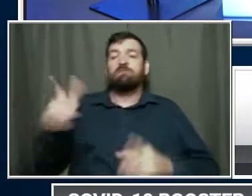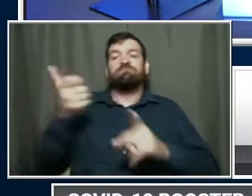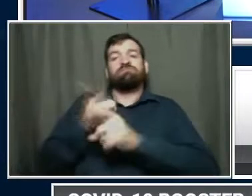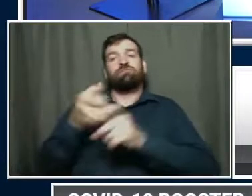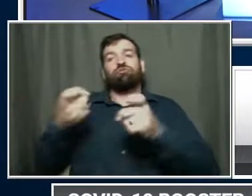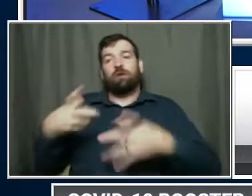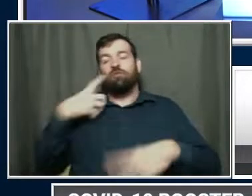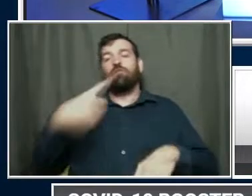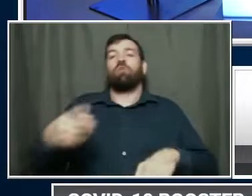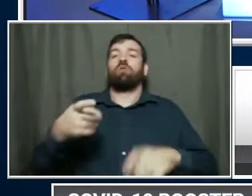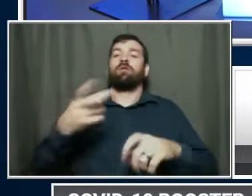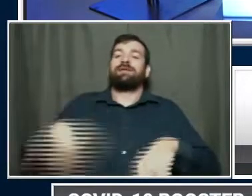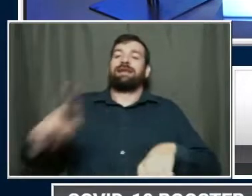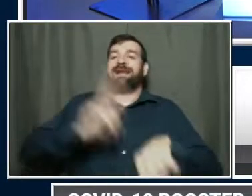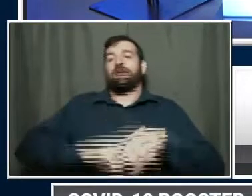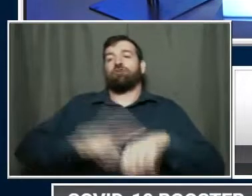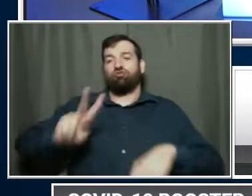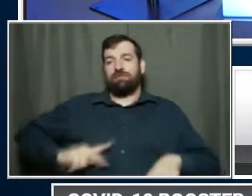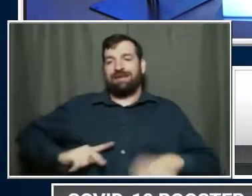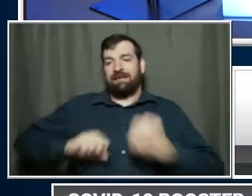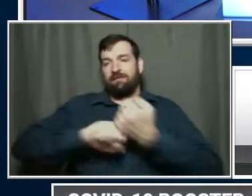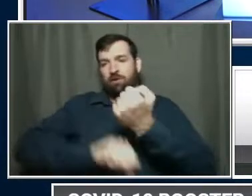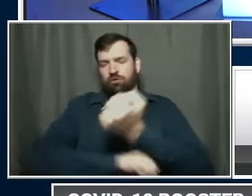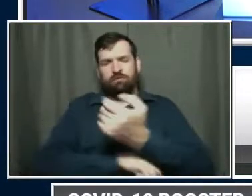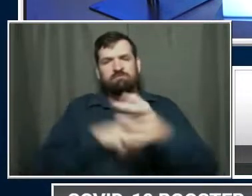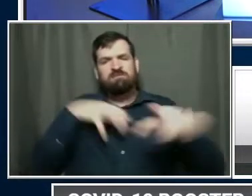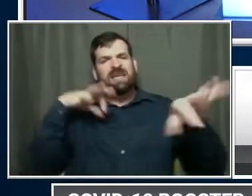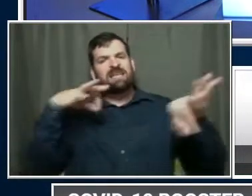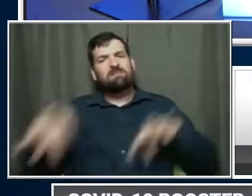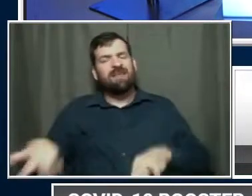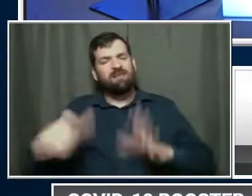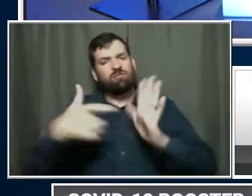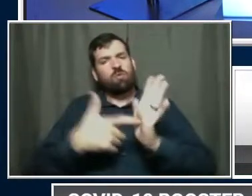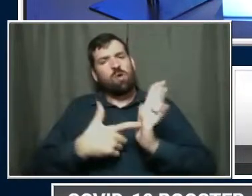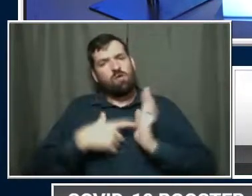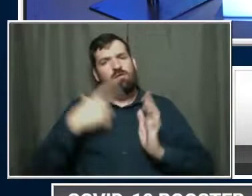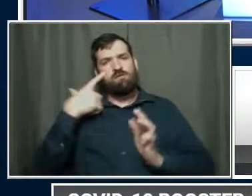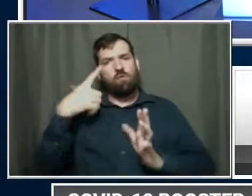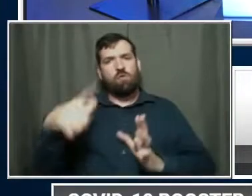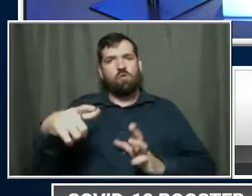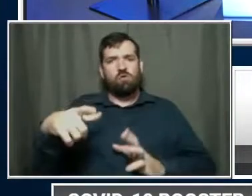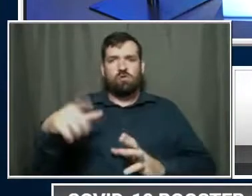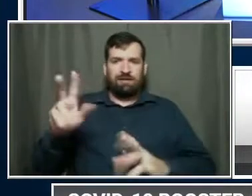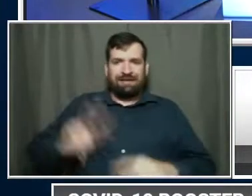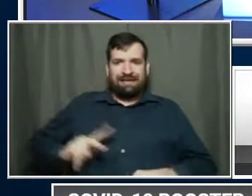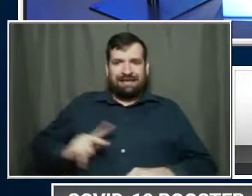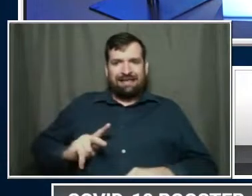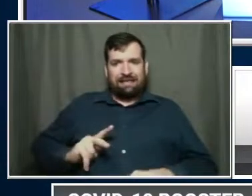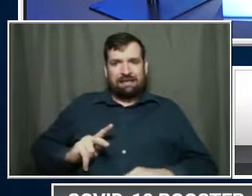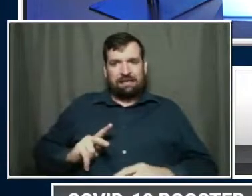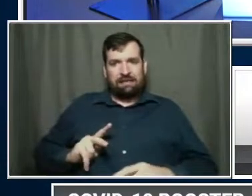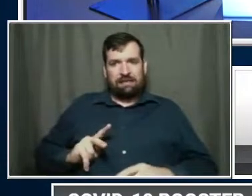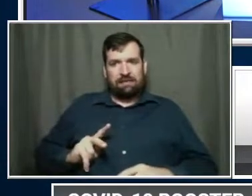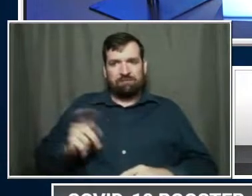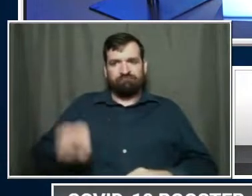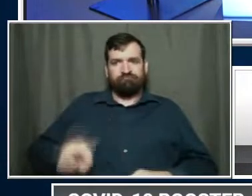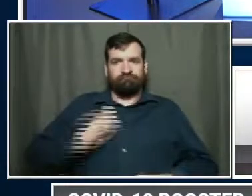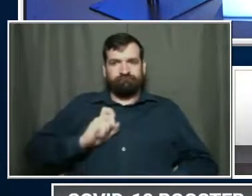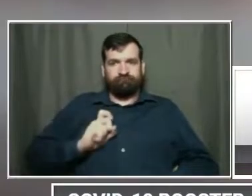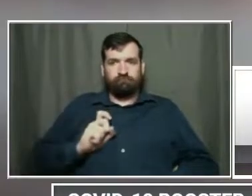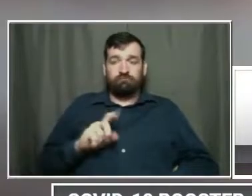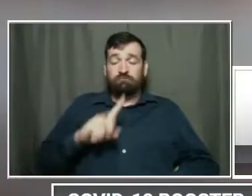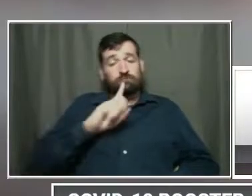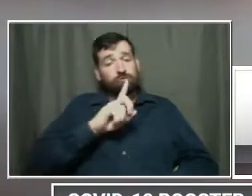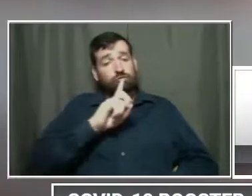Kidney Foundation. Haley, explain the criteria to receive a kidney. Sure, that's